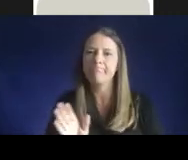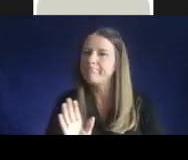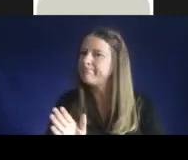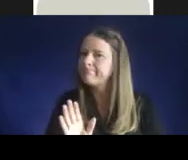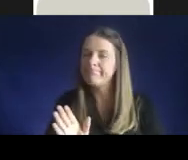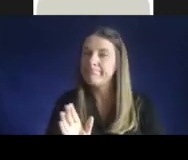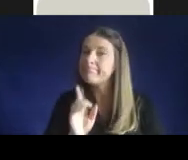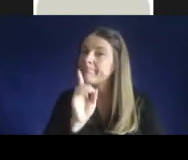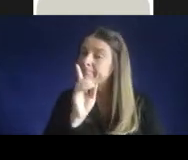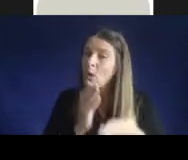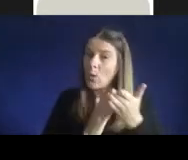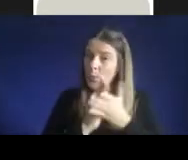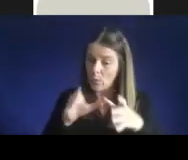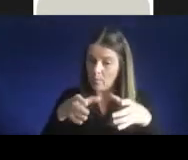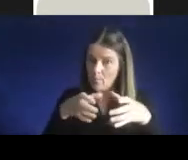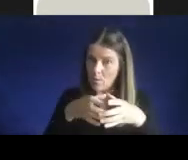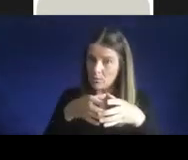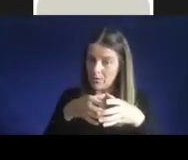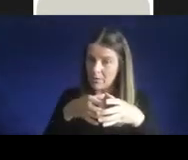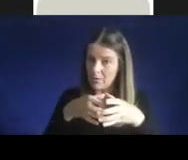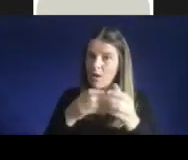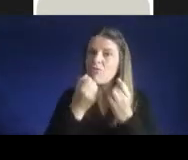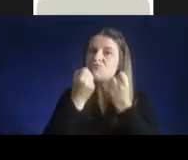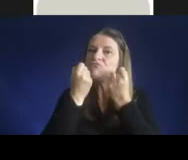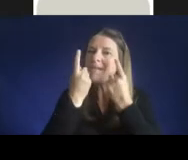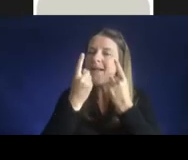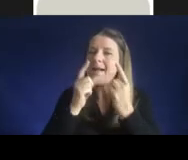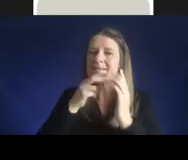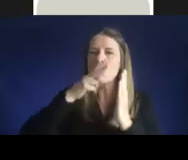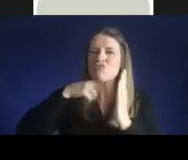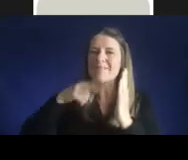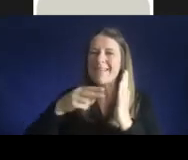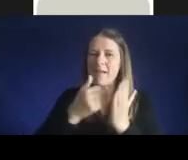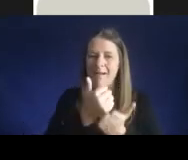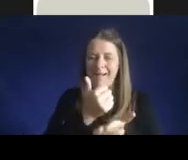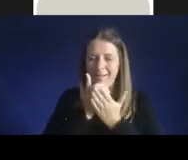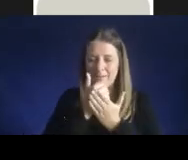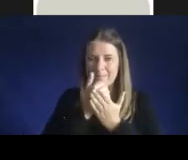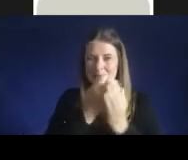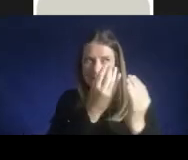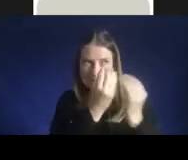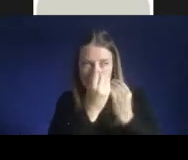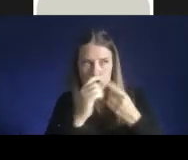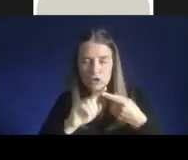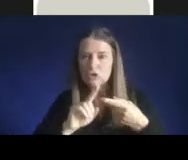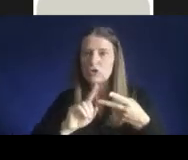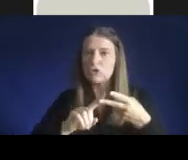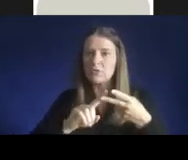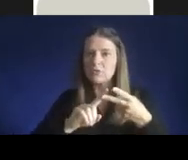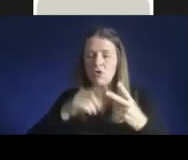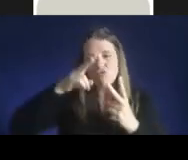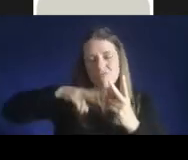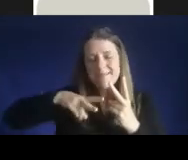module is that it is one of the most accessible in terms of teaching, one of the most intriguing in terms